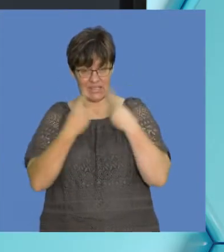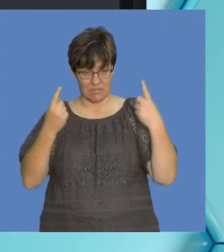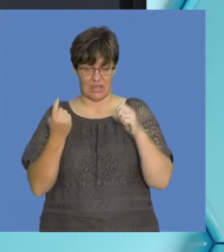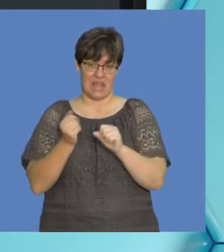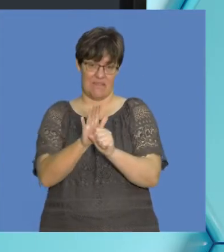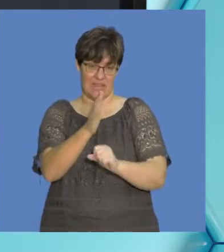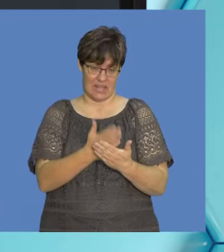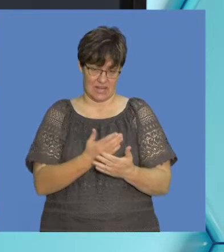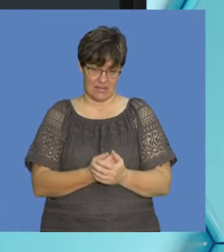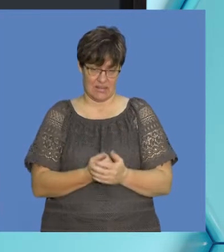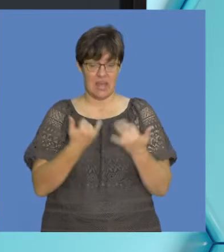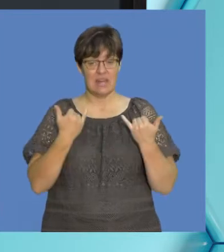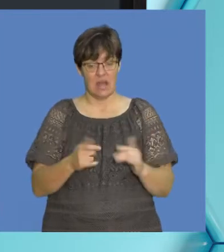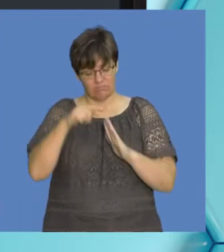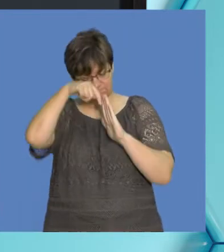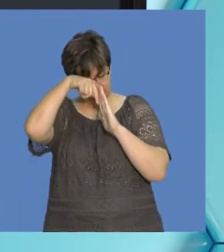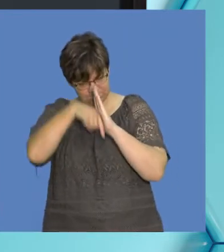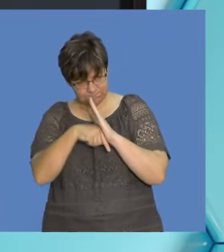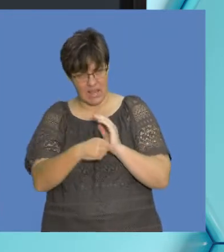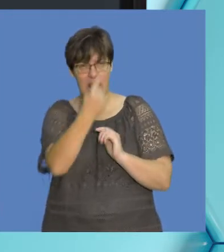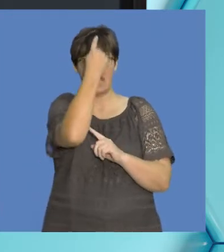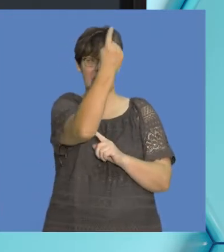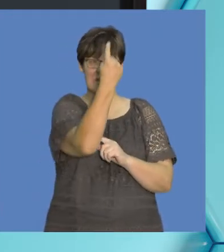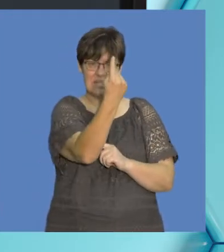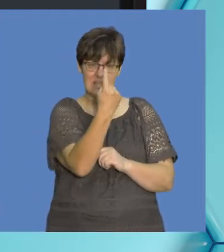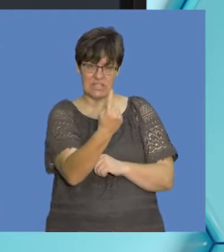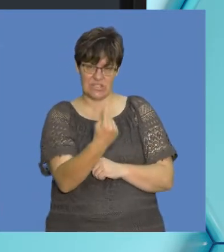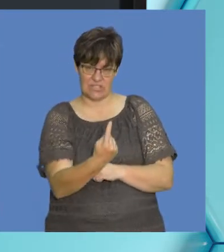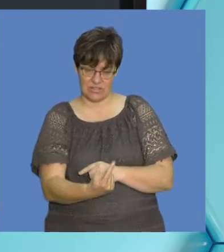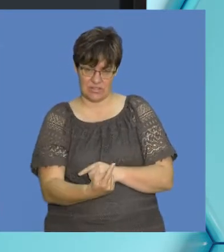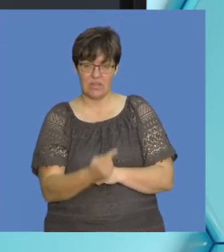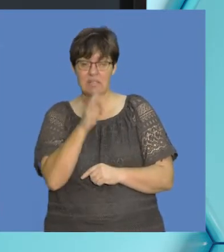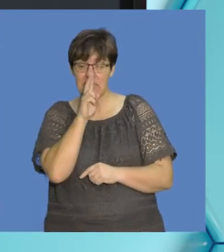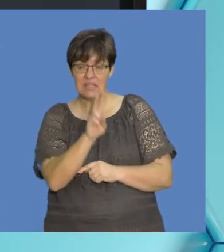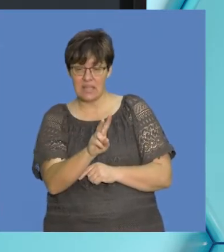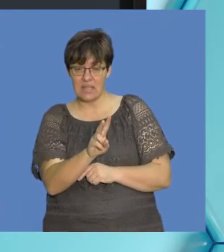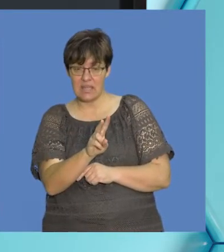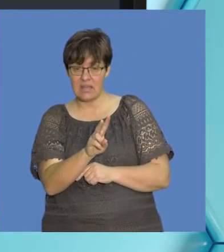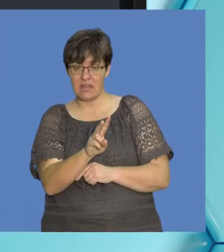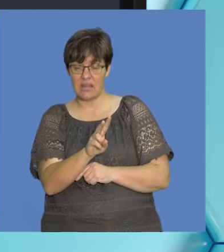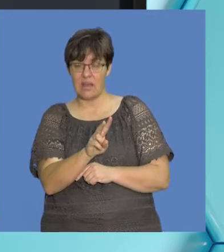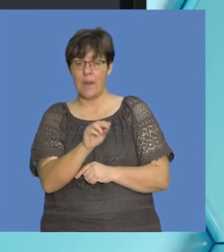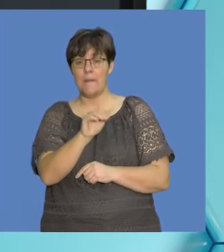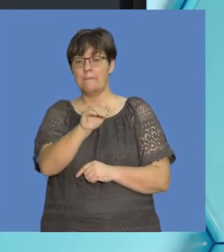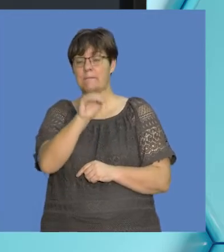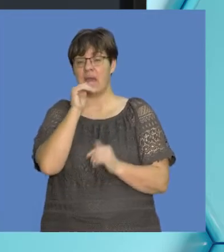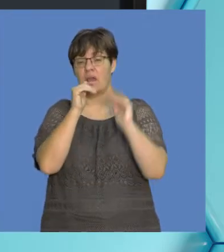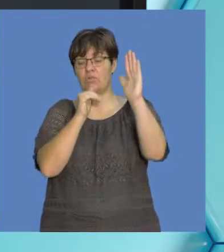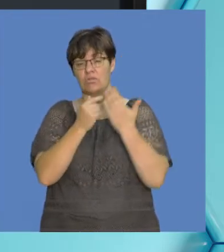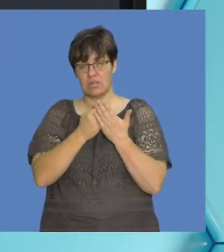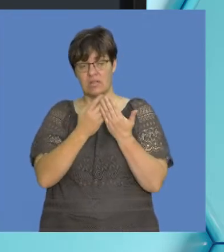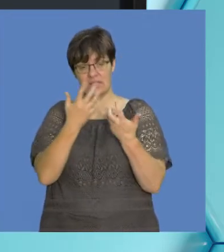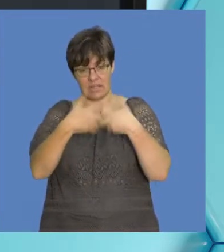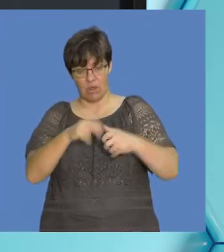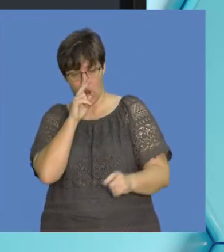We're now going to go into detail and look at each one and see how it impacts and what your bank reconciliation